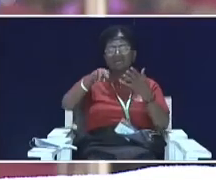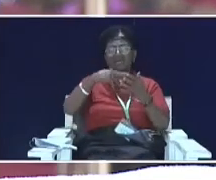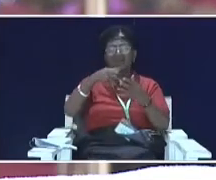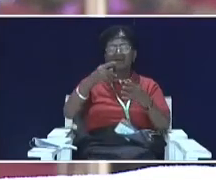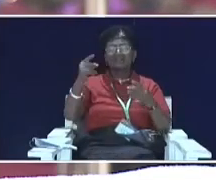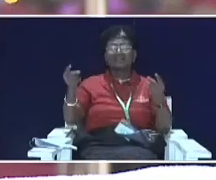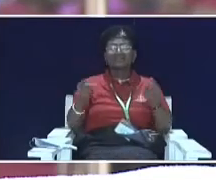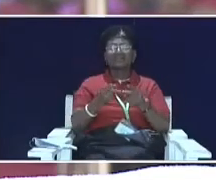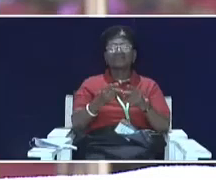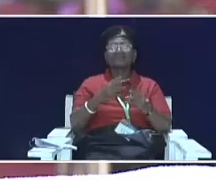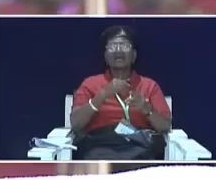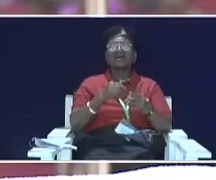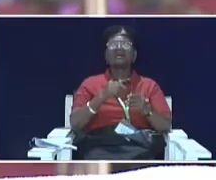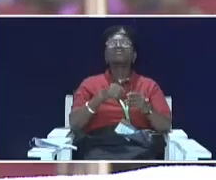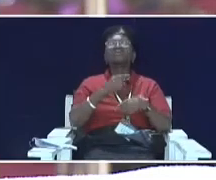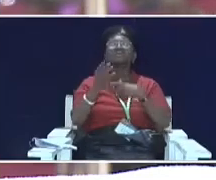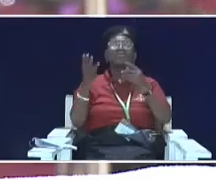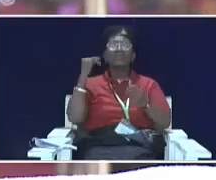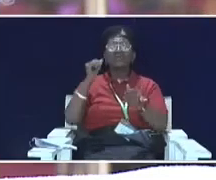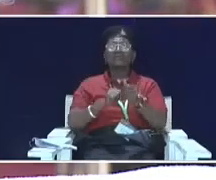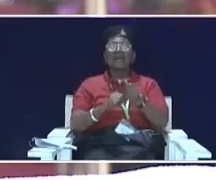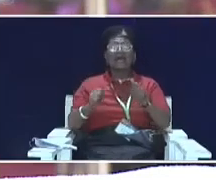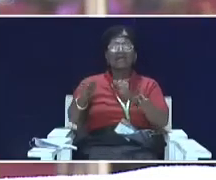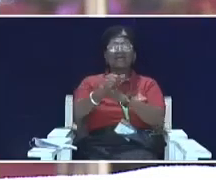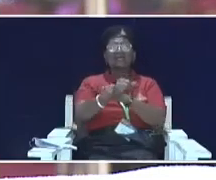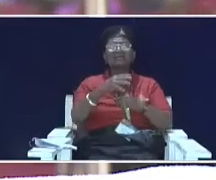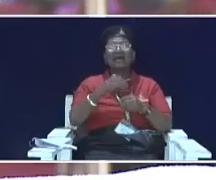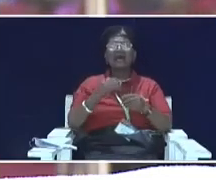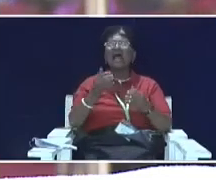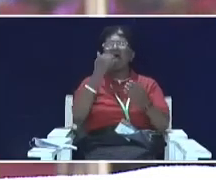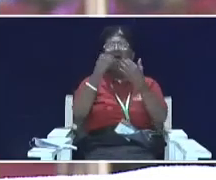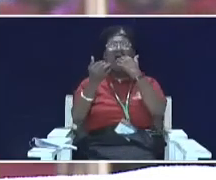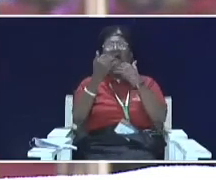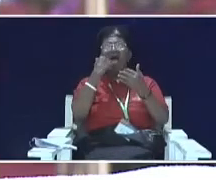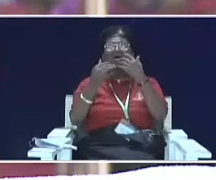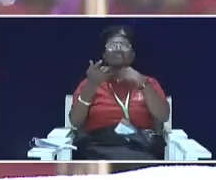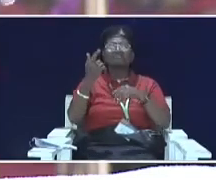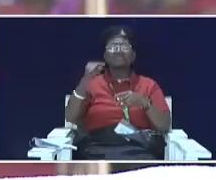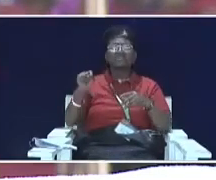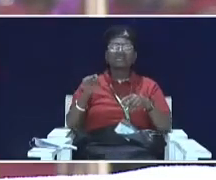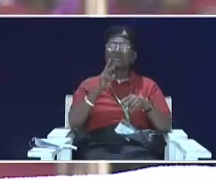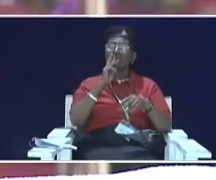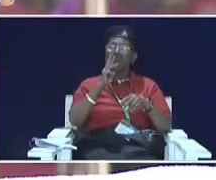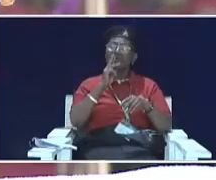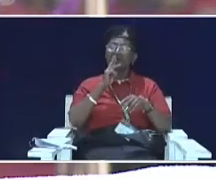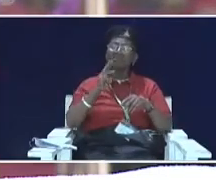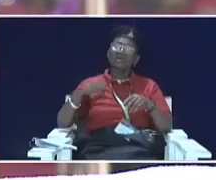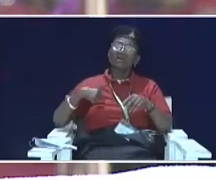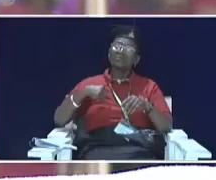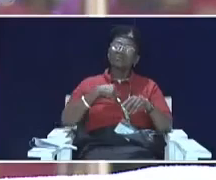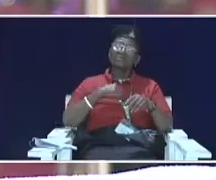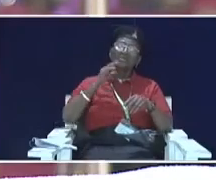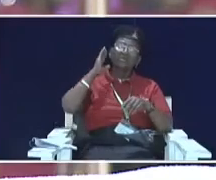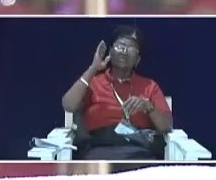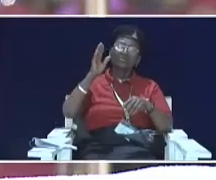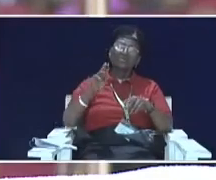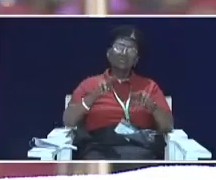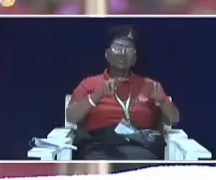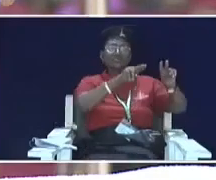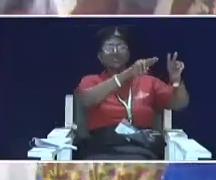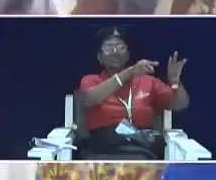And he went ahead and consumed the water. We're going to look at those one by